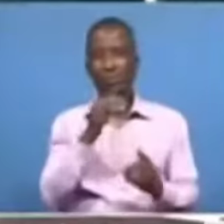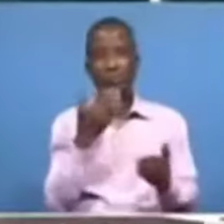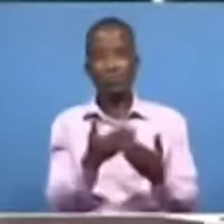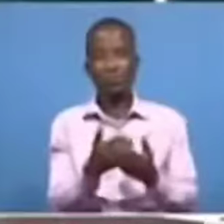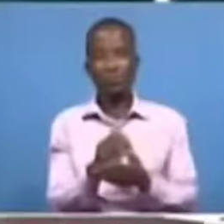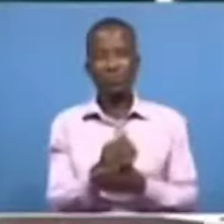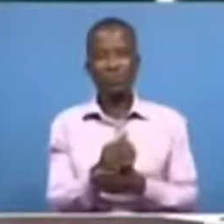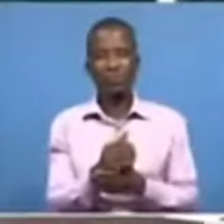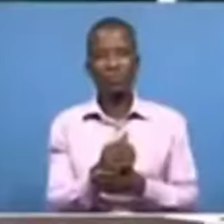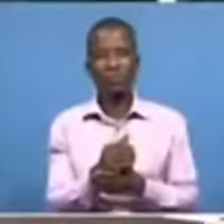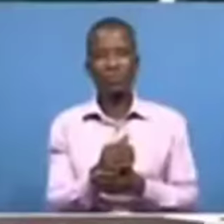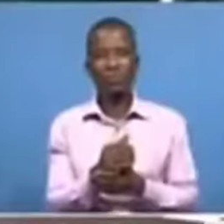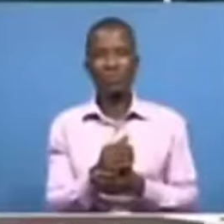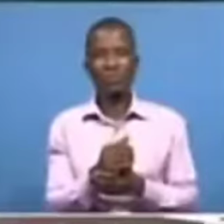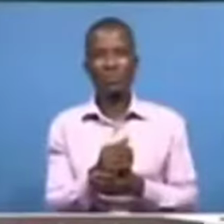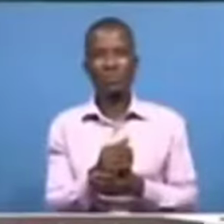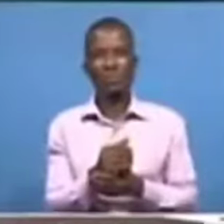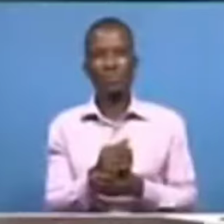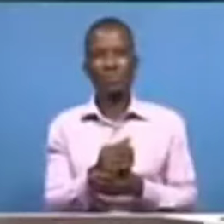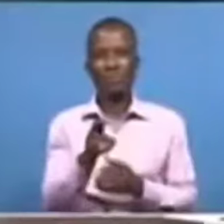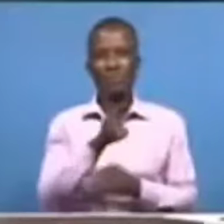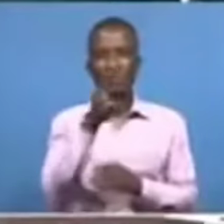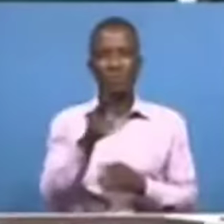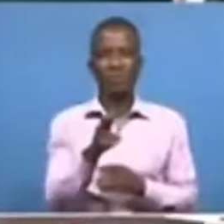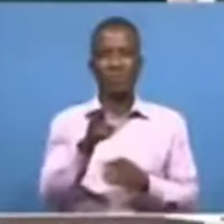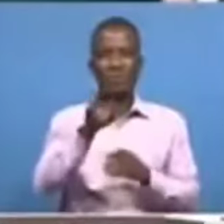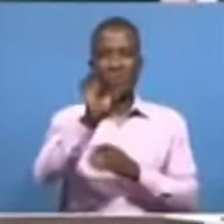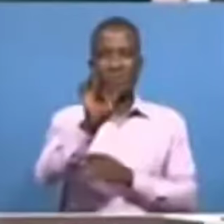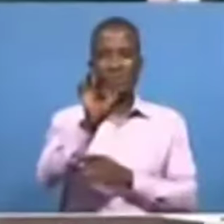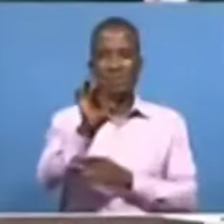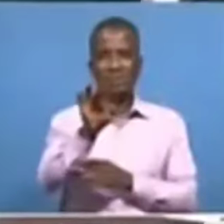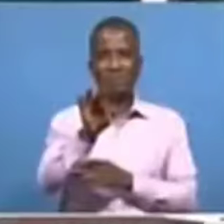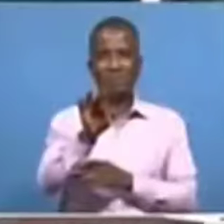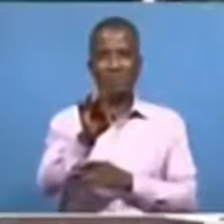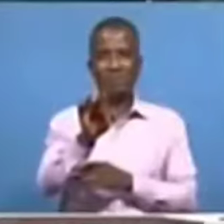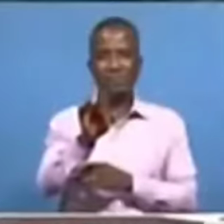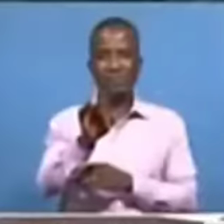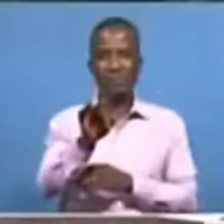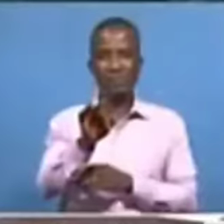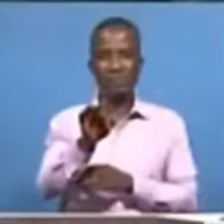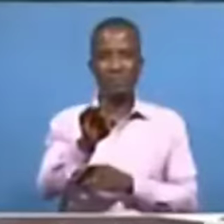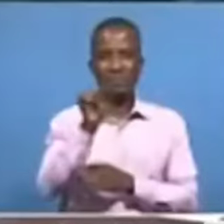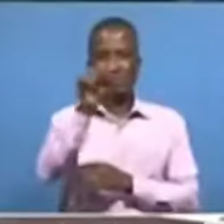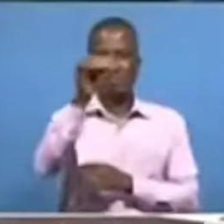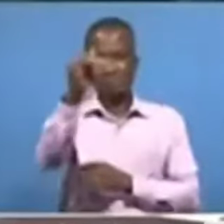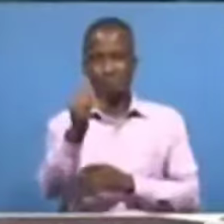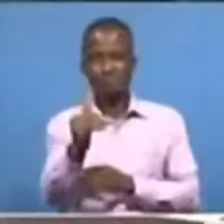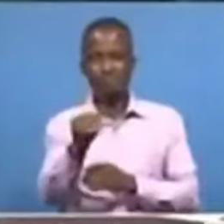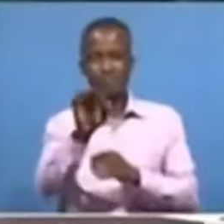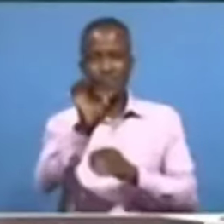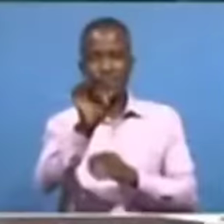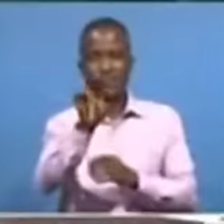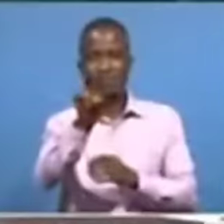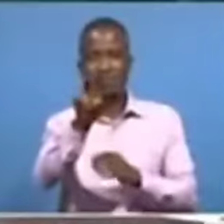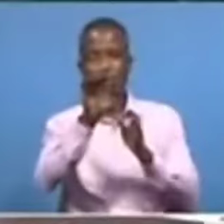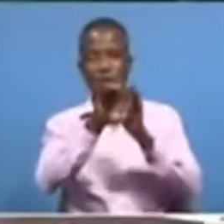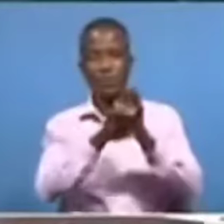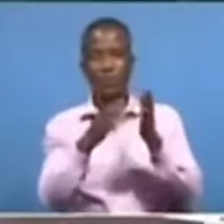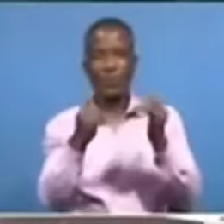hearing as stipulated under Article 19, Clause 13 of the 1992 Constitution and